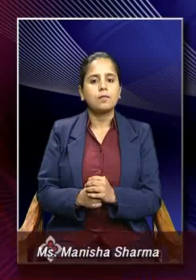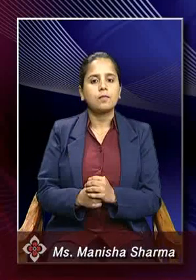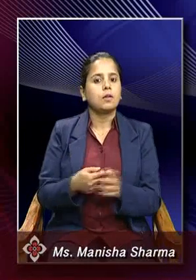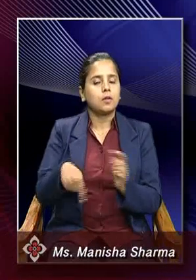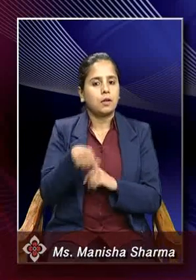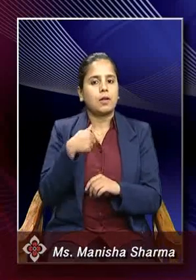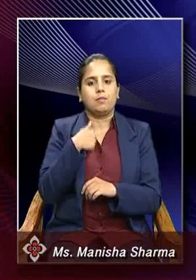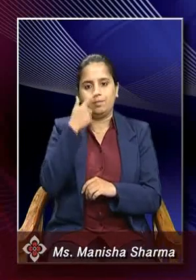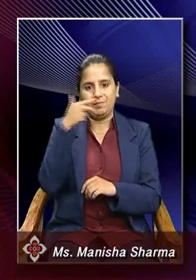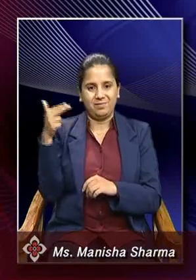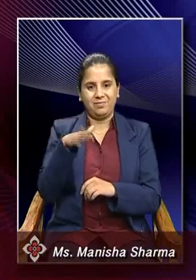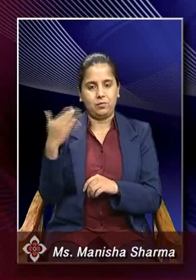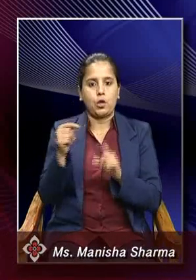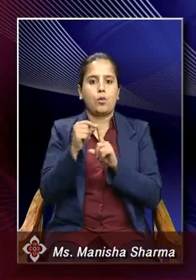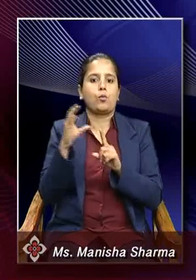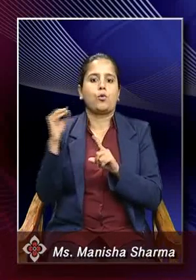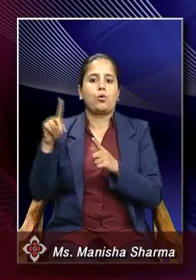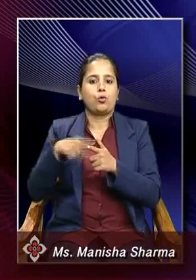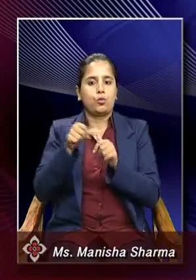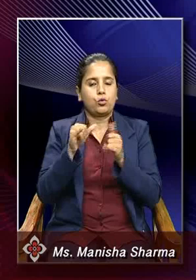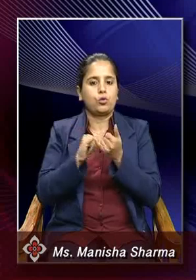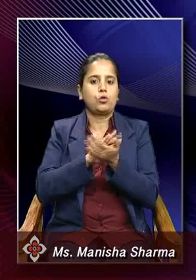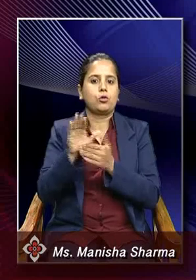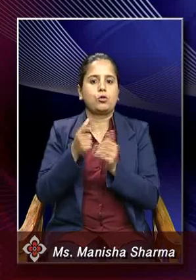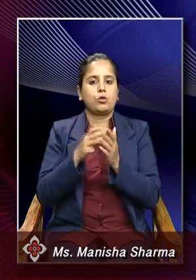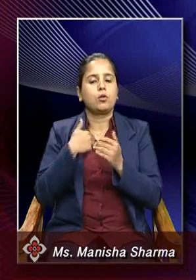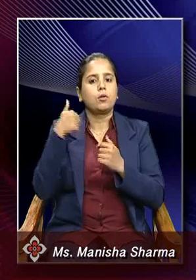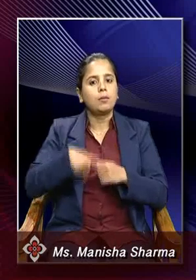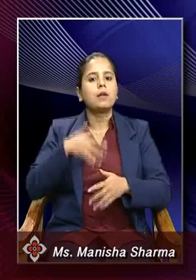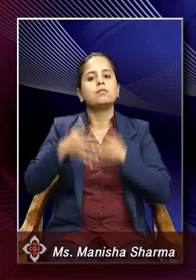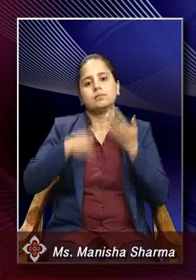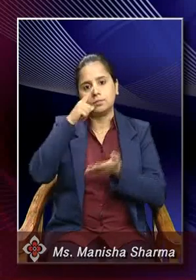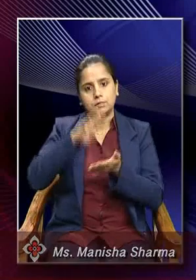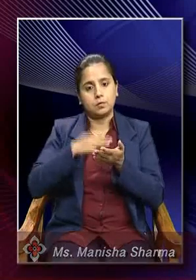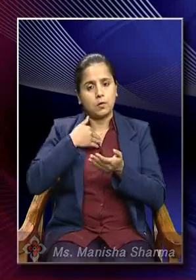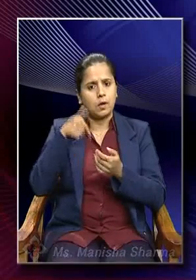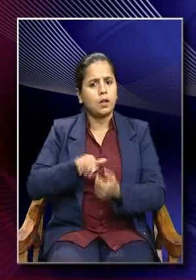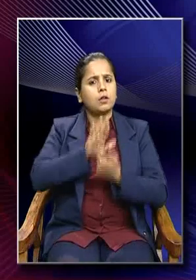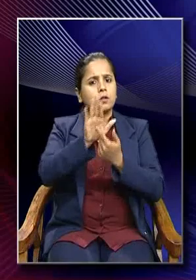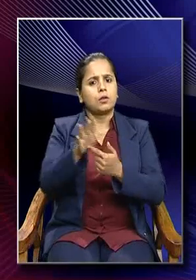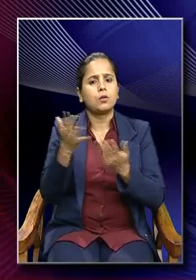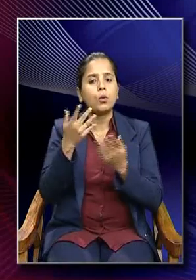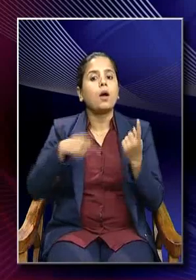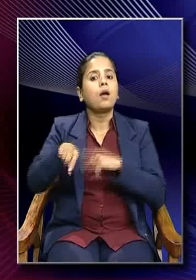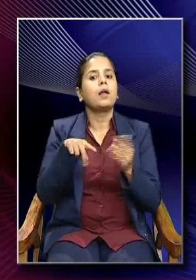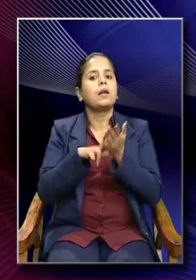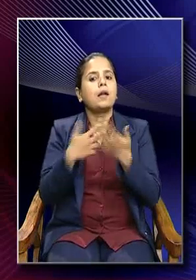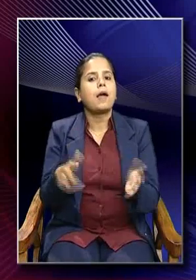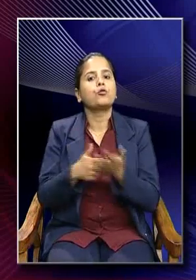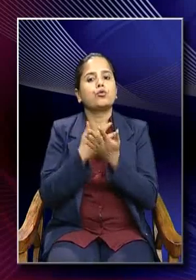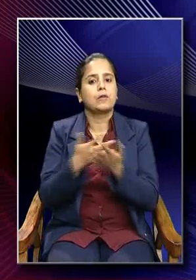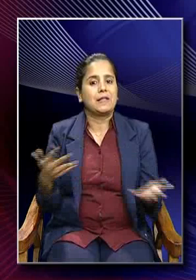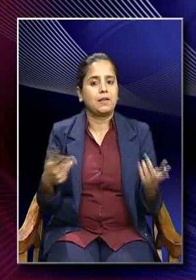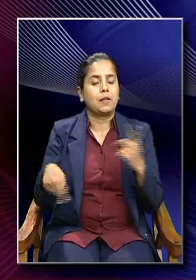Pooja Sharma and my co-presenter Manisha Sharma. We are presenting on energy security and energy transition, a Gandhian